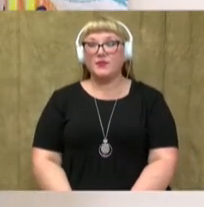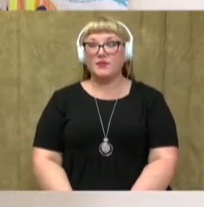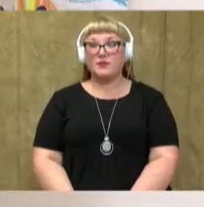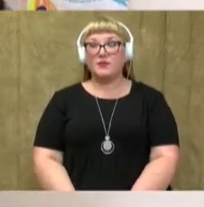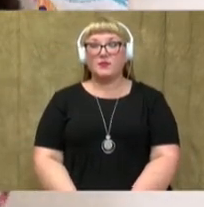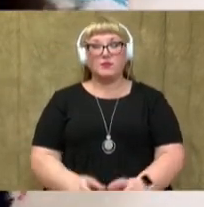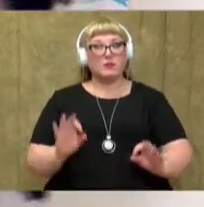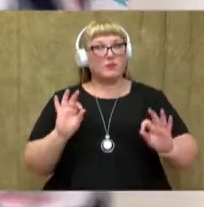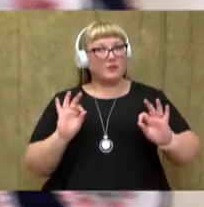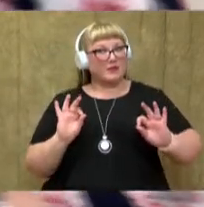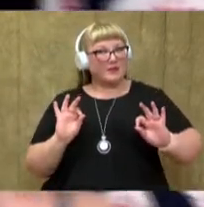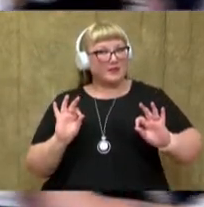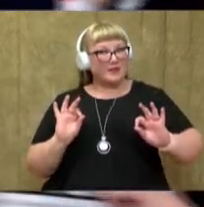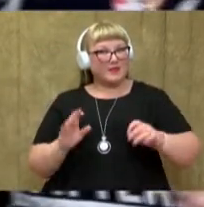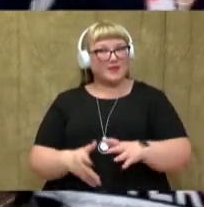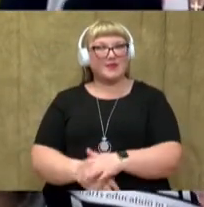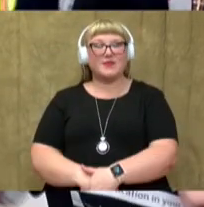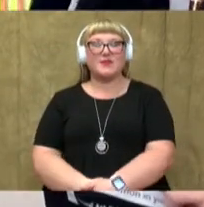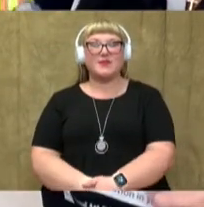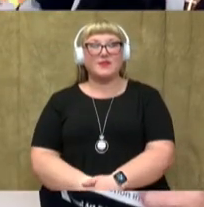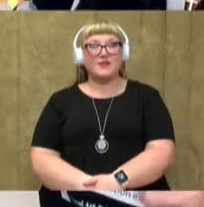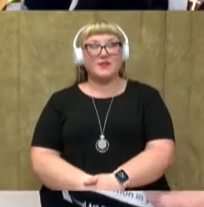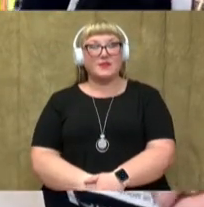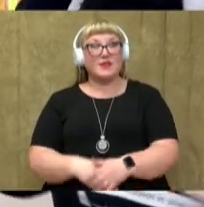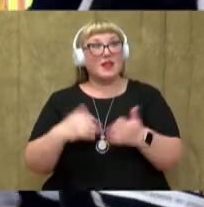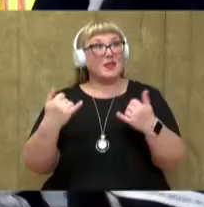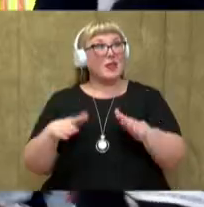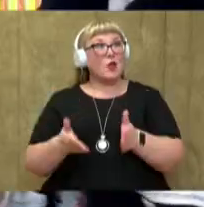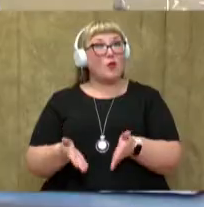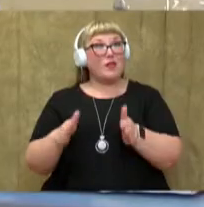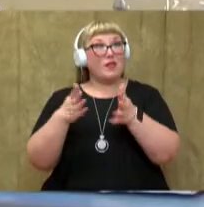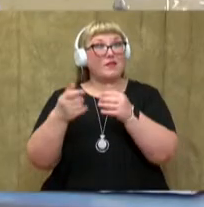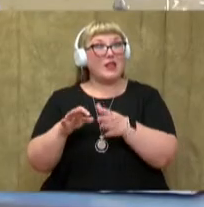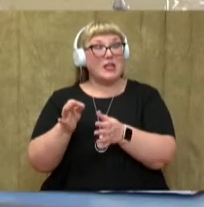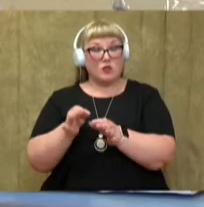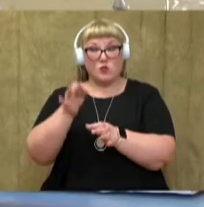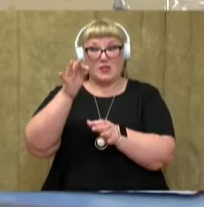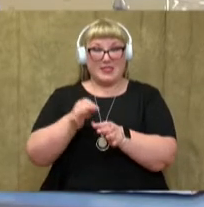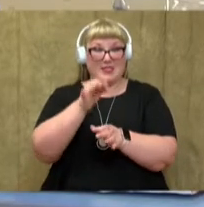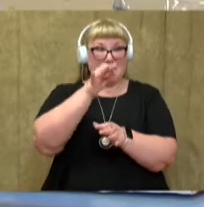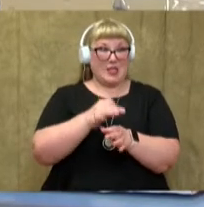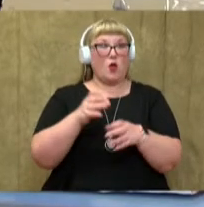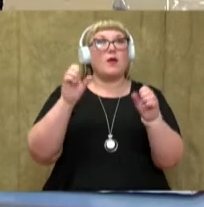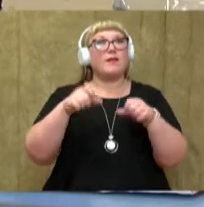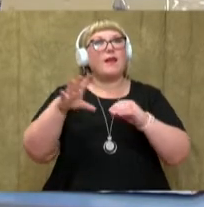All right. Now that we have our vase and we have some stems in it, we can add